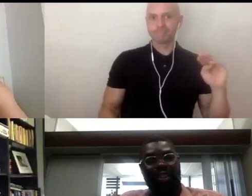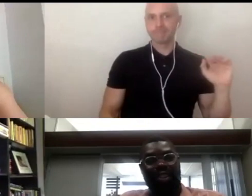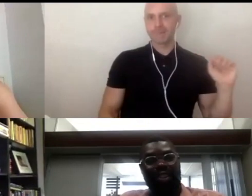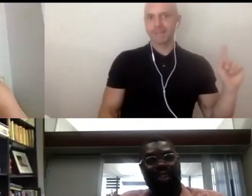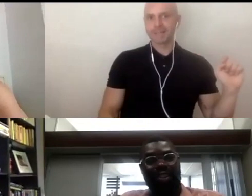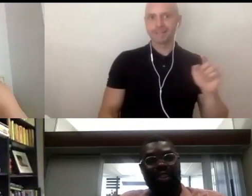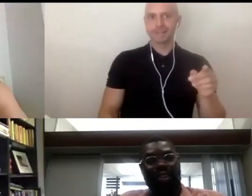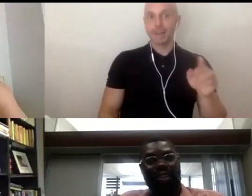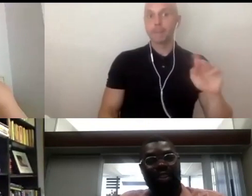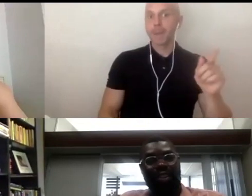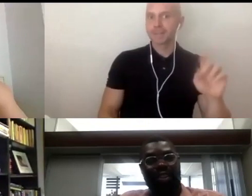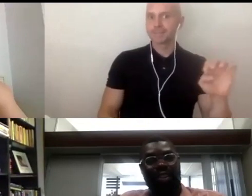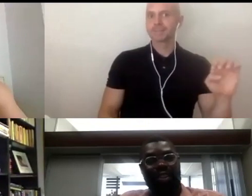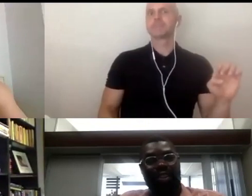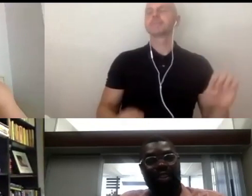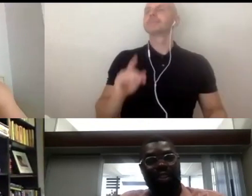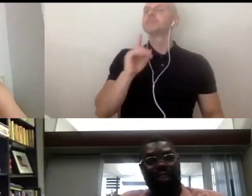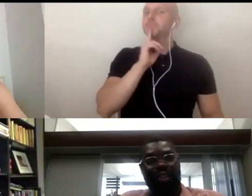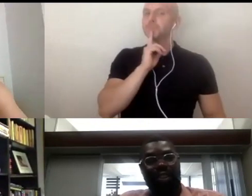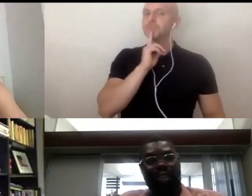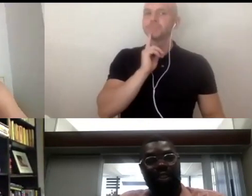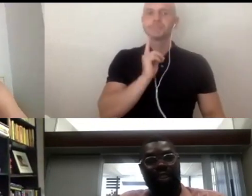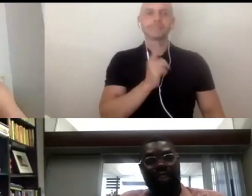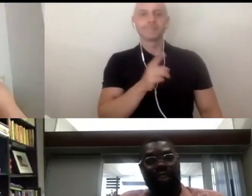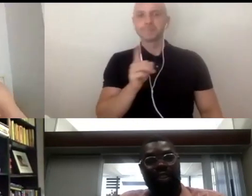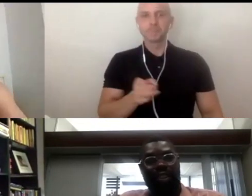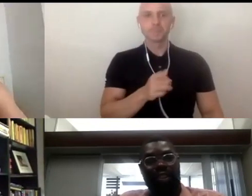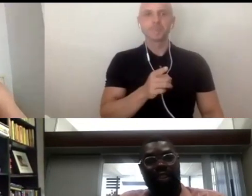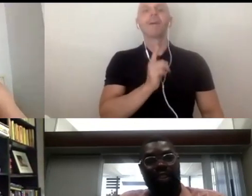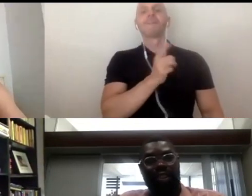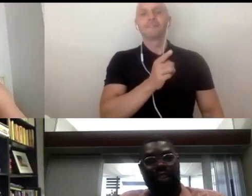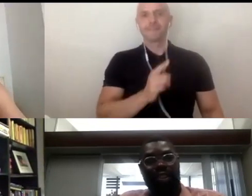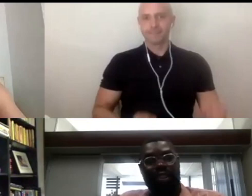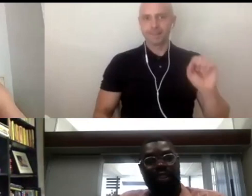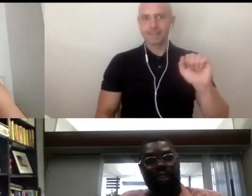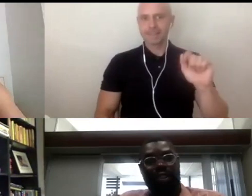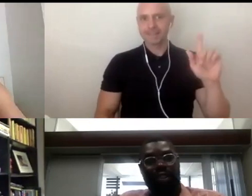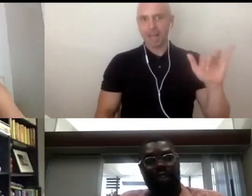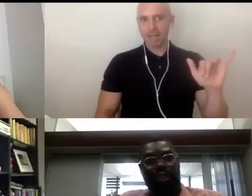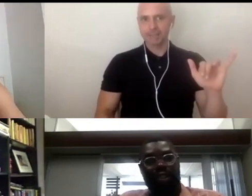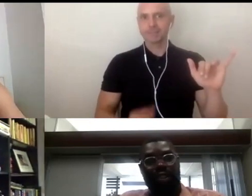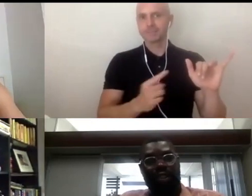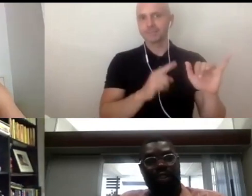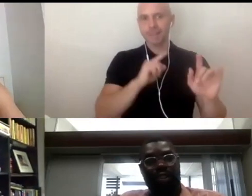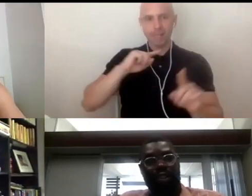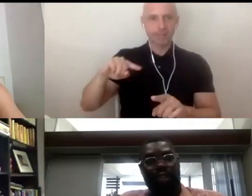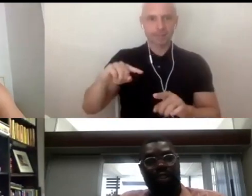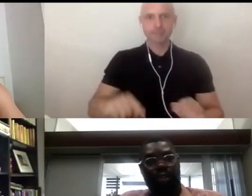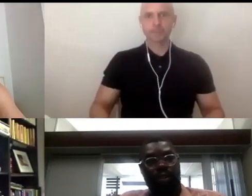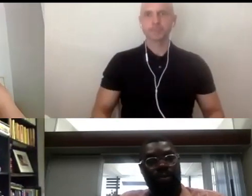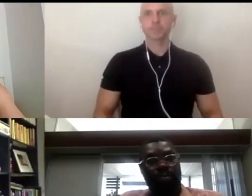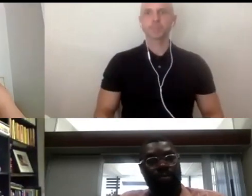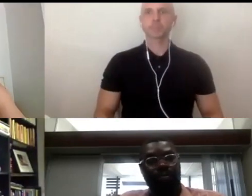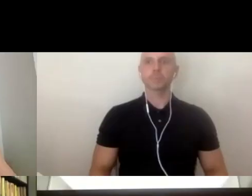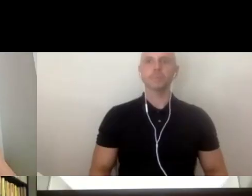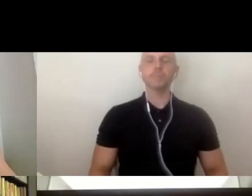going to answer that one? So it's Sally. Yeah, I'll talk a little about it. So right now,